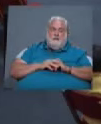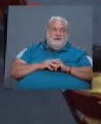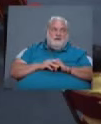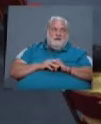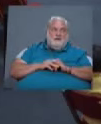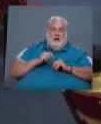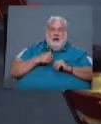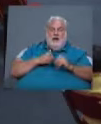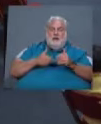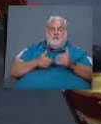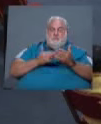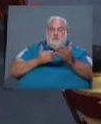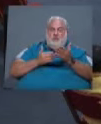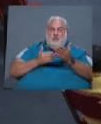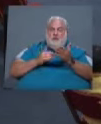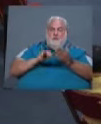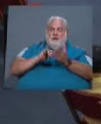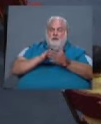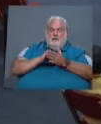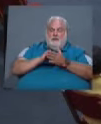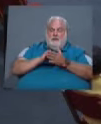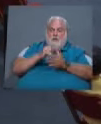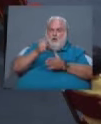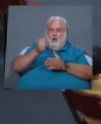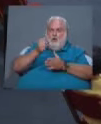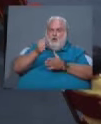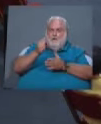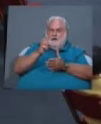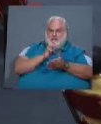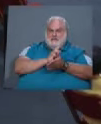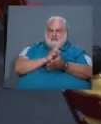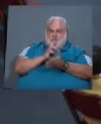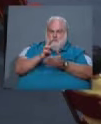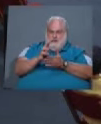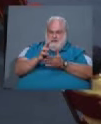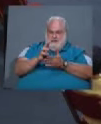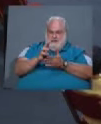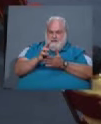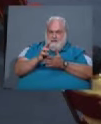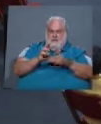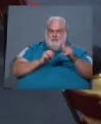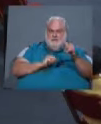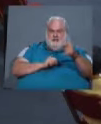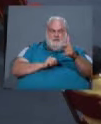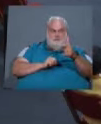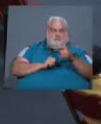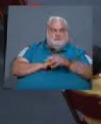I'll make the motion that we put off this for 6 weeks. Second.